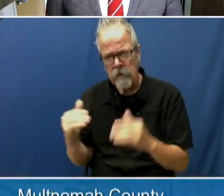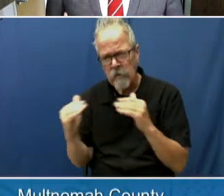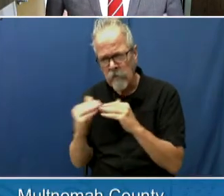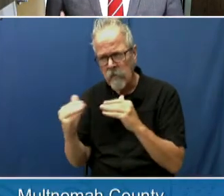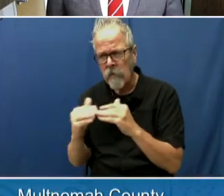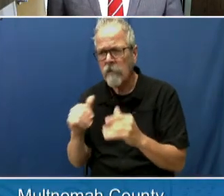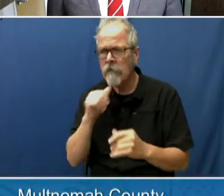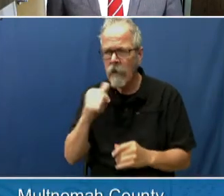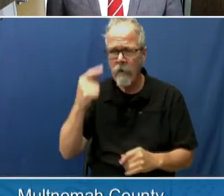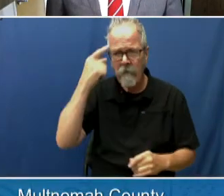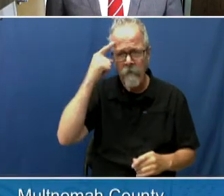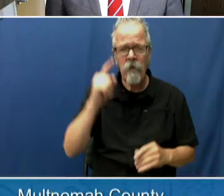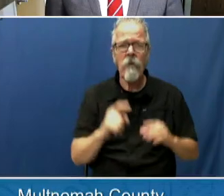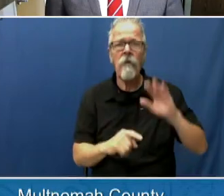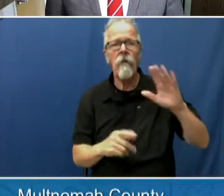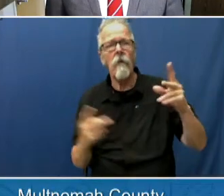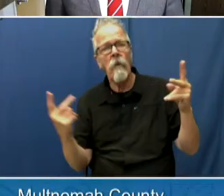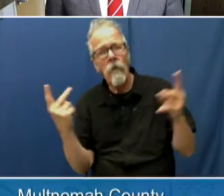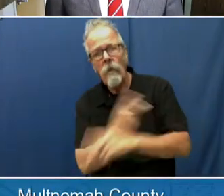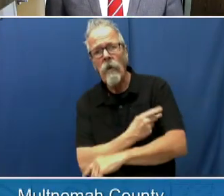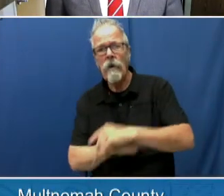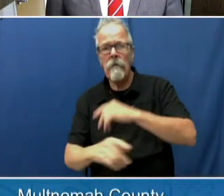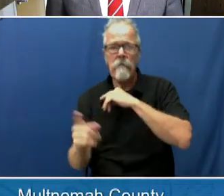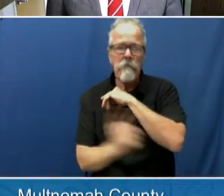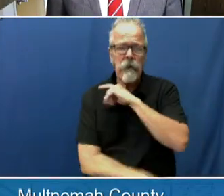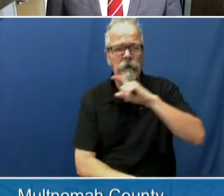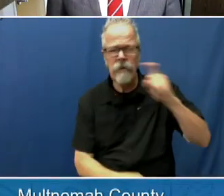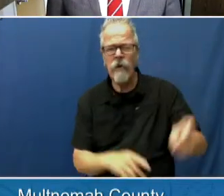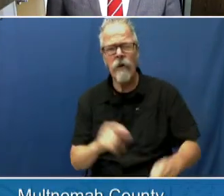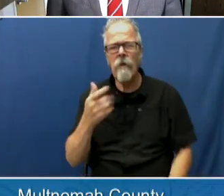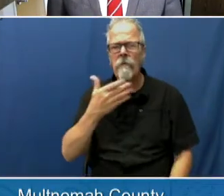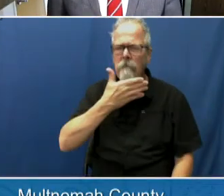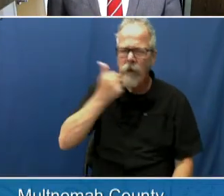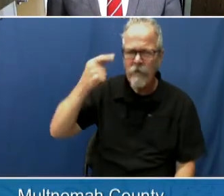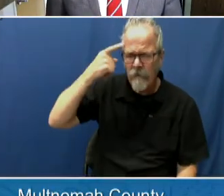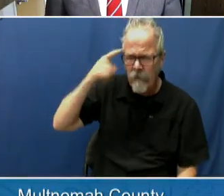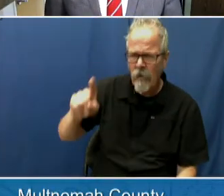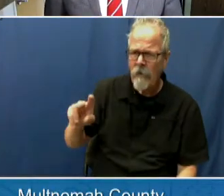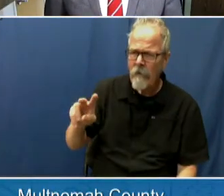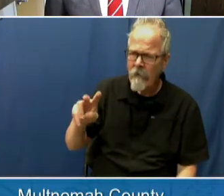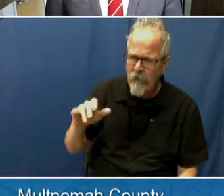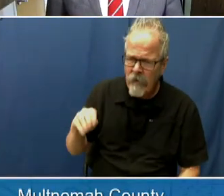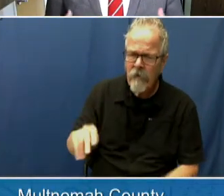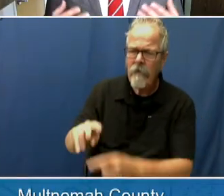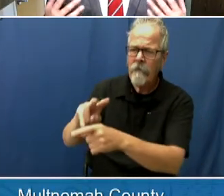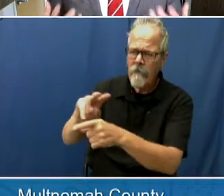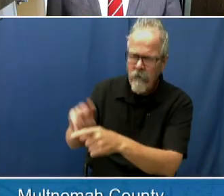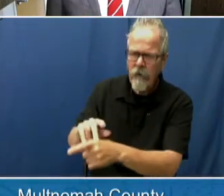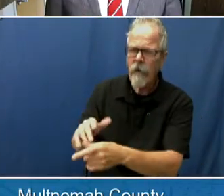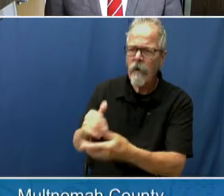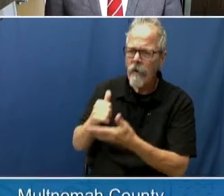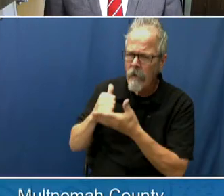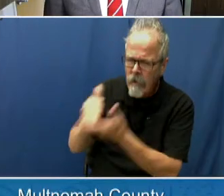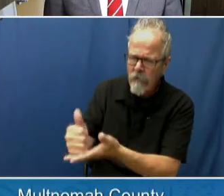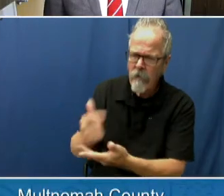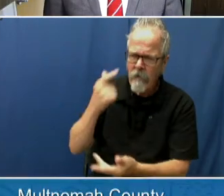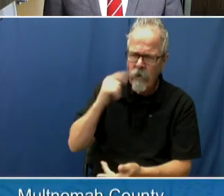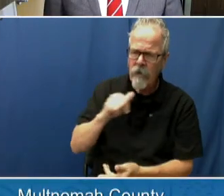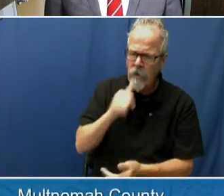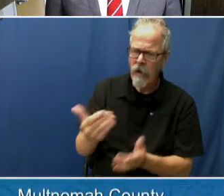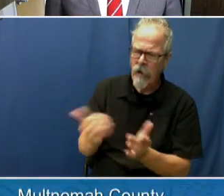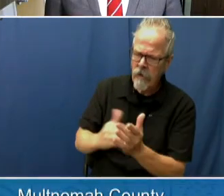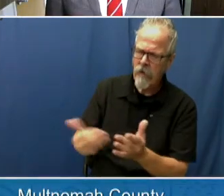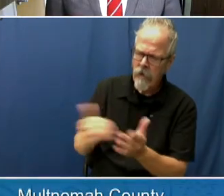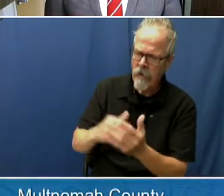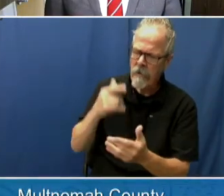asking what is best for the victim, what will reduce the chances of the defendant committing the crime again, and what's best for the community.